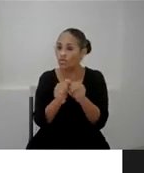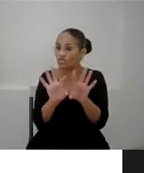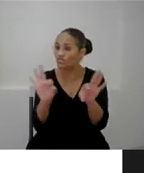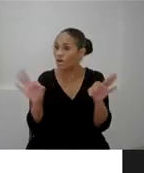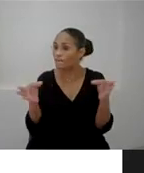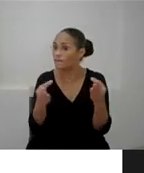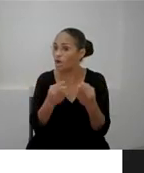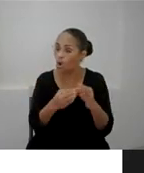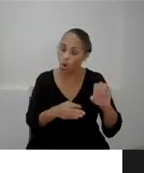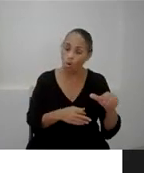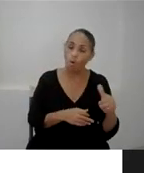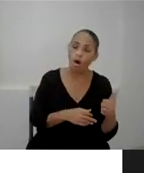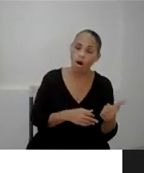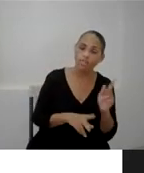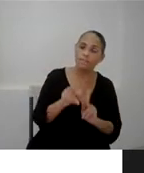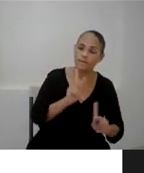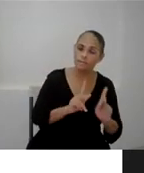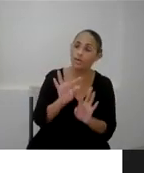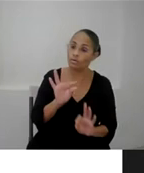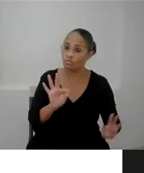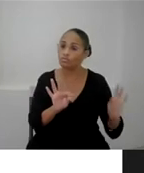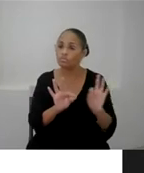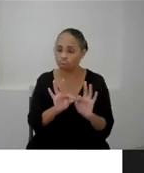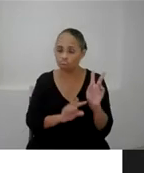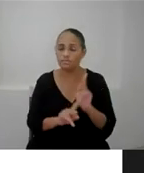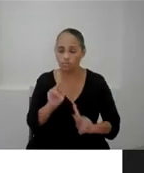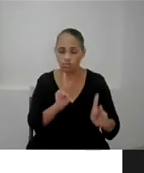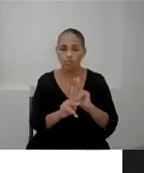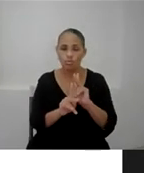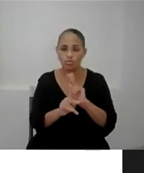other people, important people in their life?